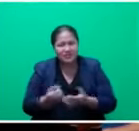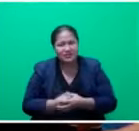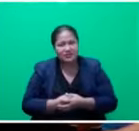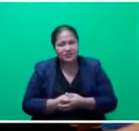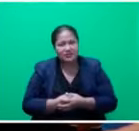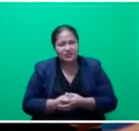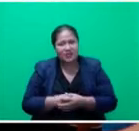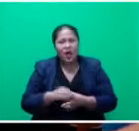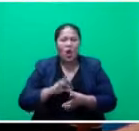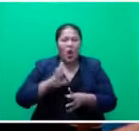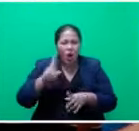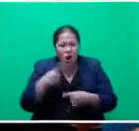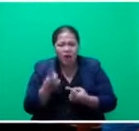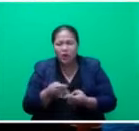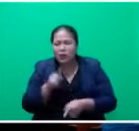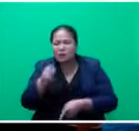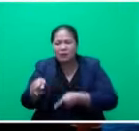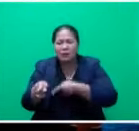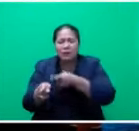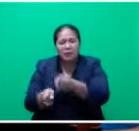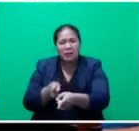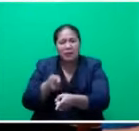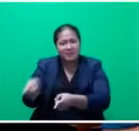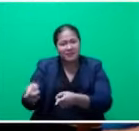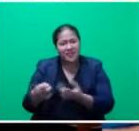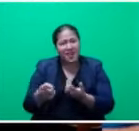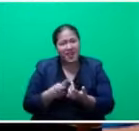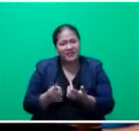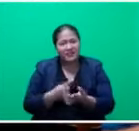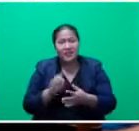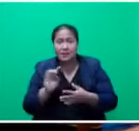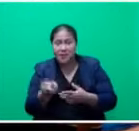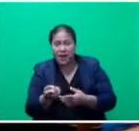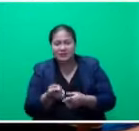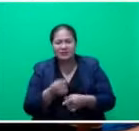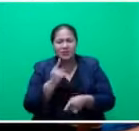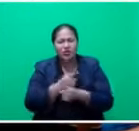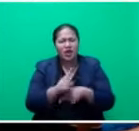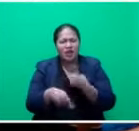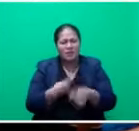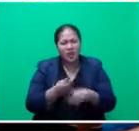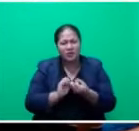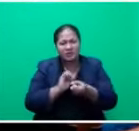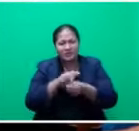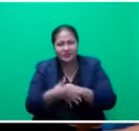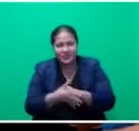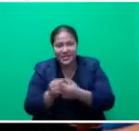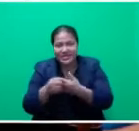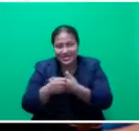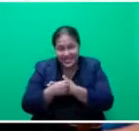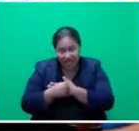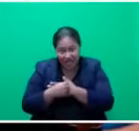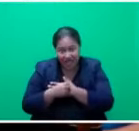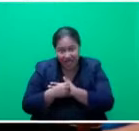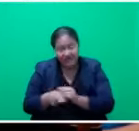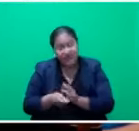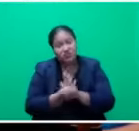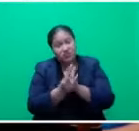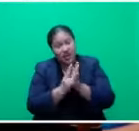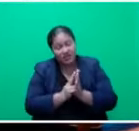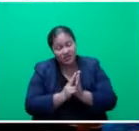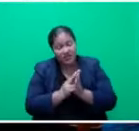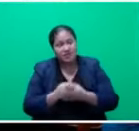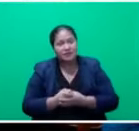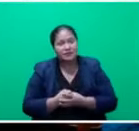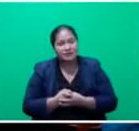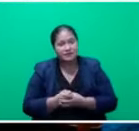fault. Mr. Speaker, the speech mentioned the so-called COVID-safe economic recovery framework. I will come